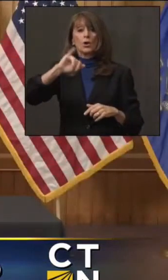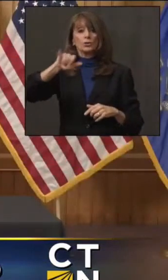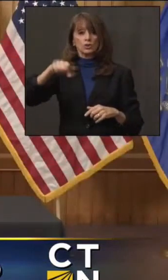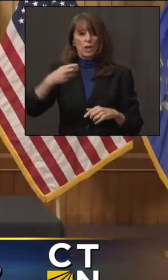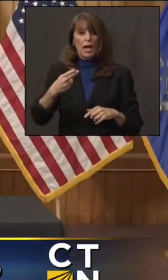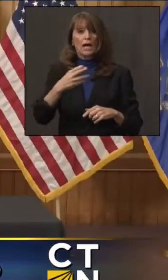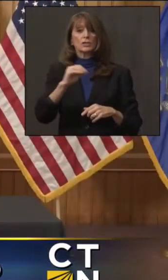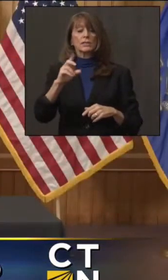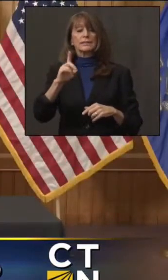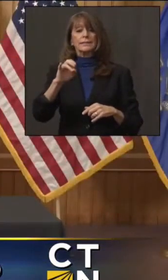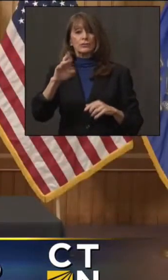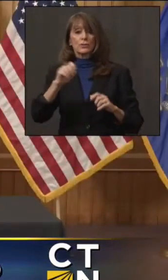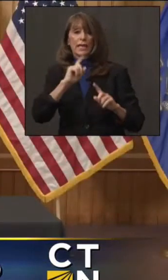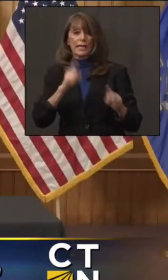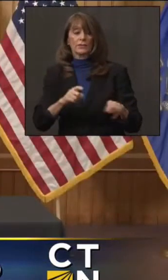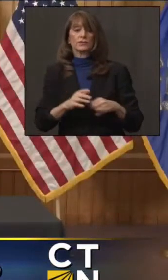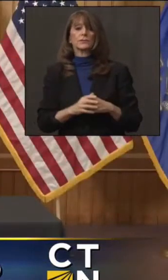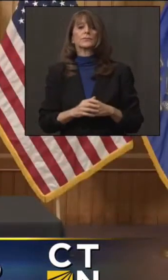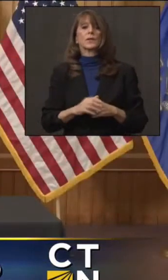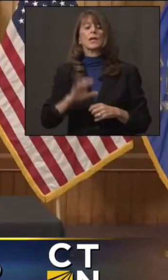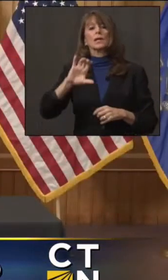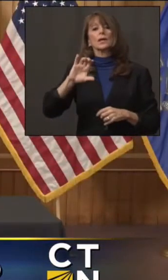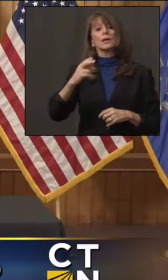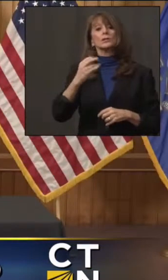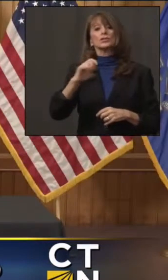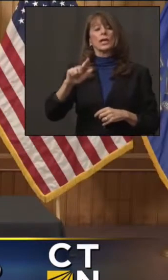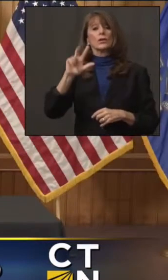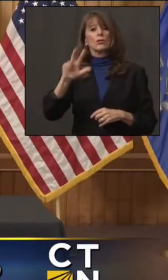Channel 3 Eyewitness News.